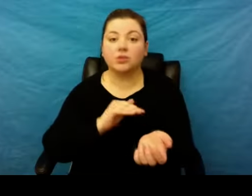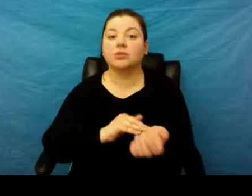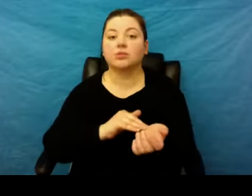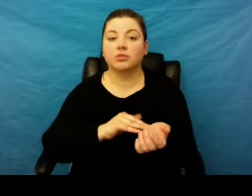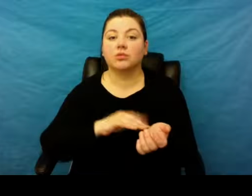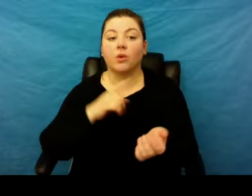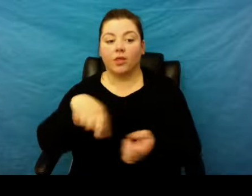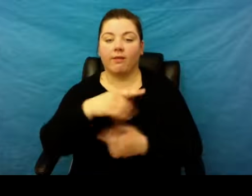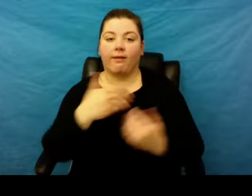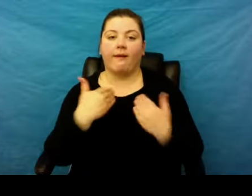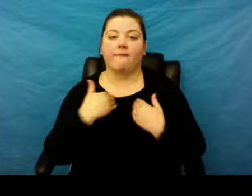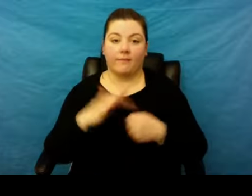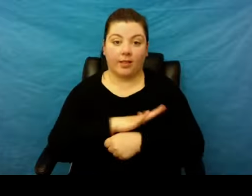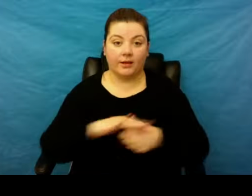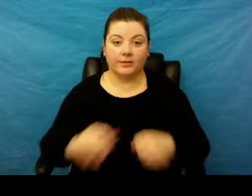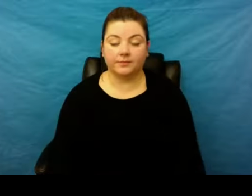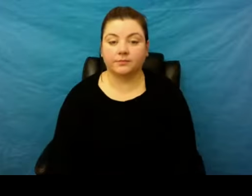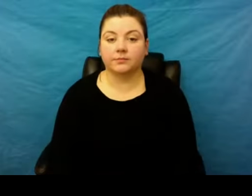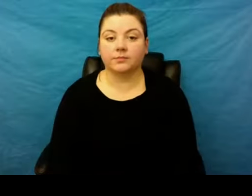adequately equipped.